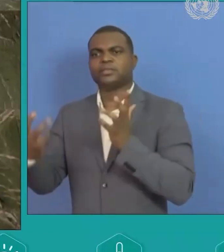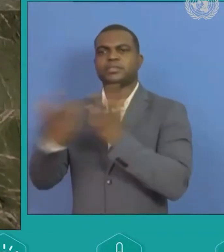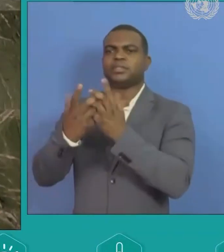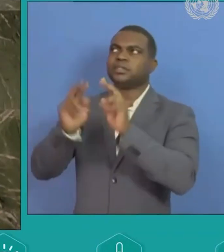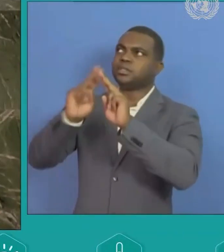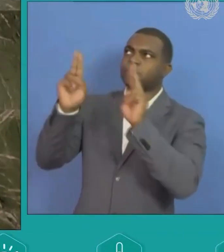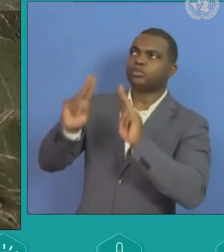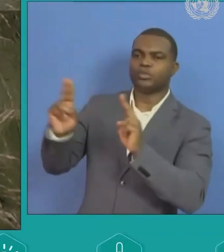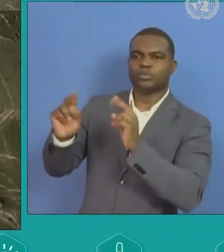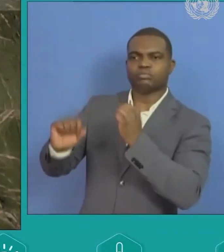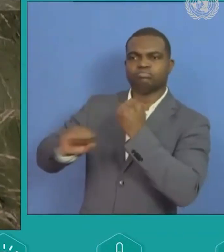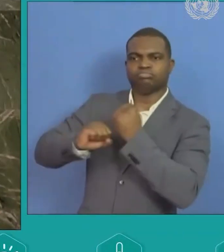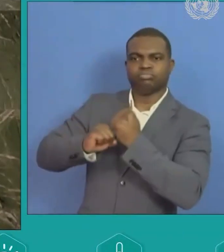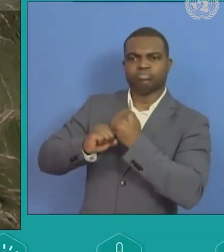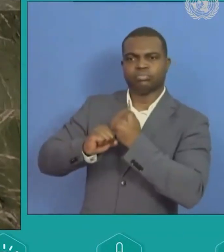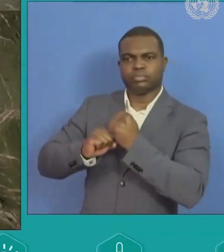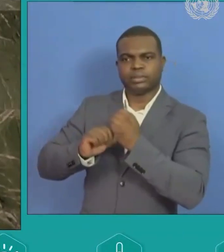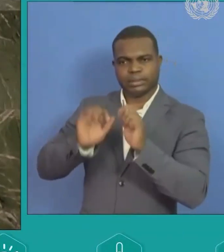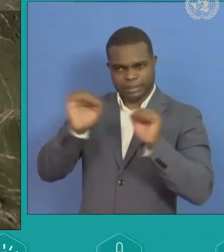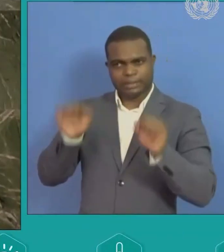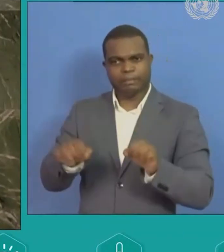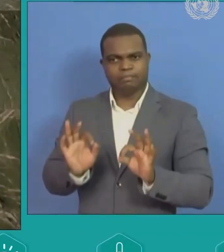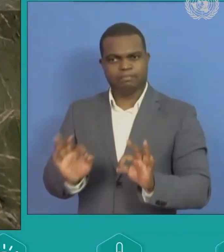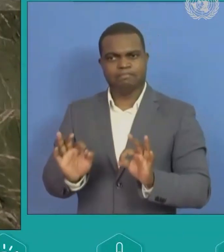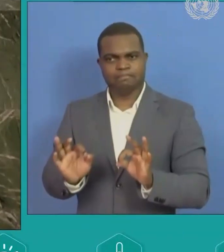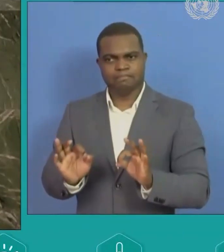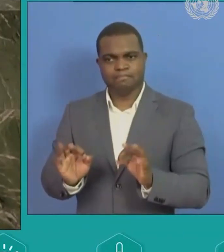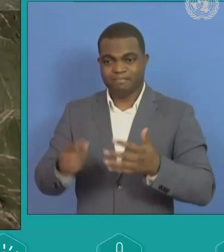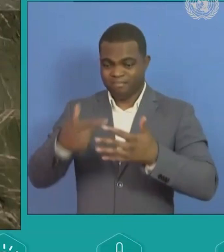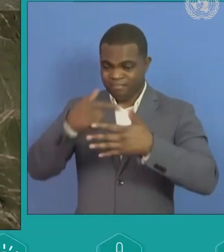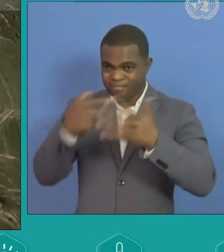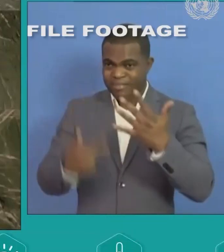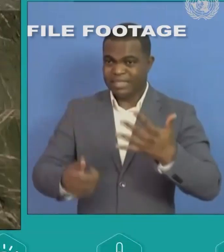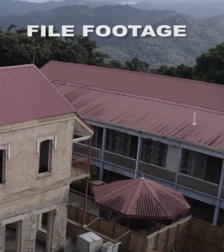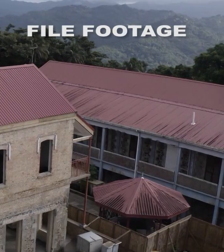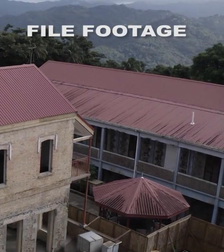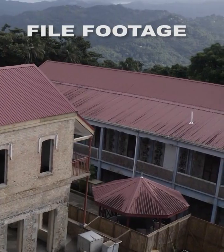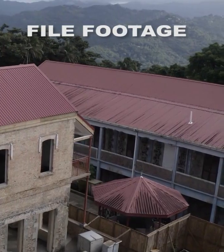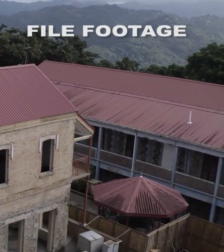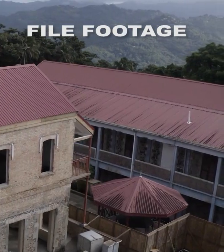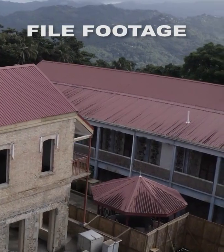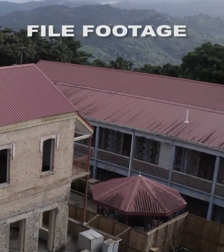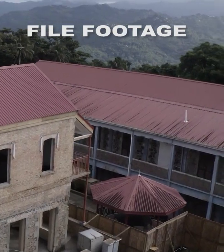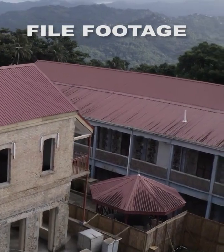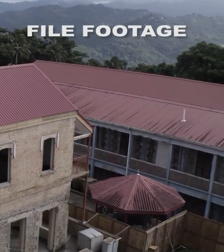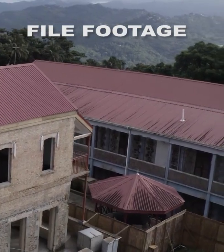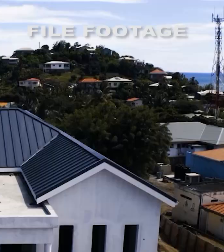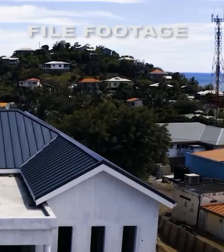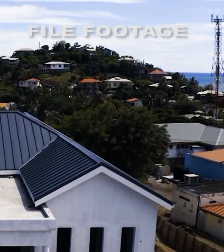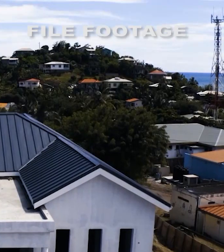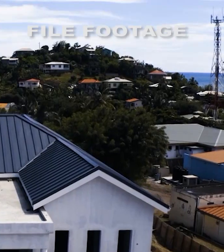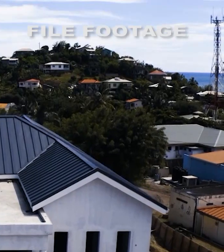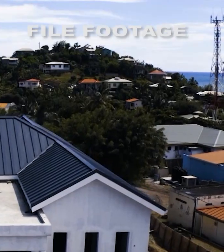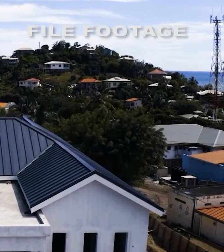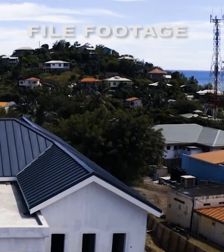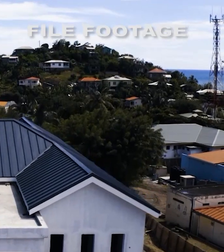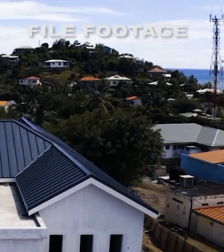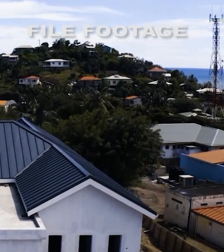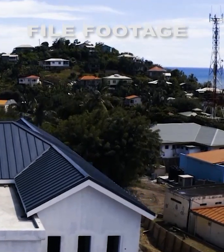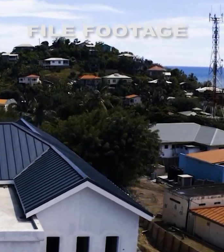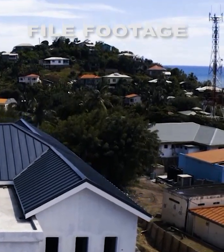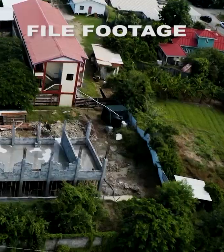how vulnerability is assessed when assessing development financing. The High-Level Meeting on